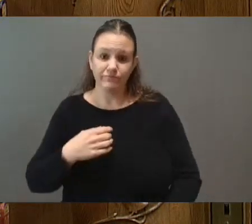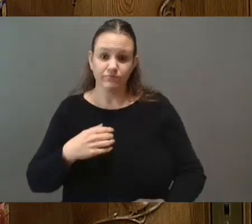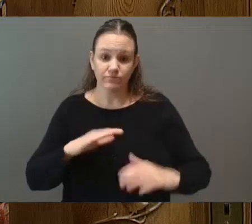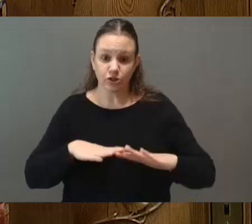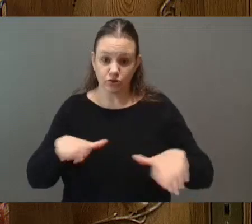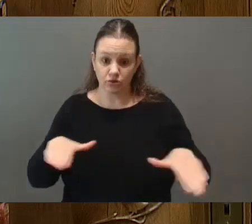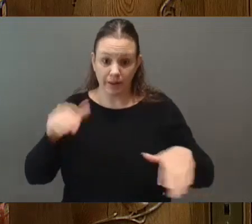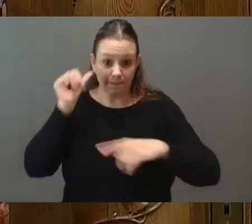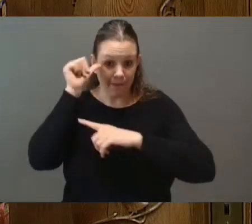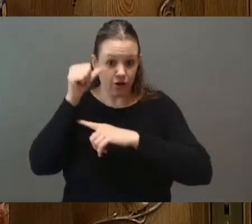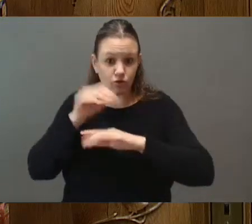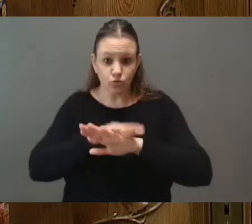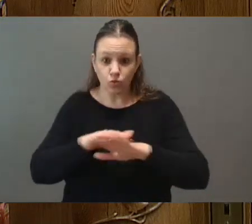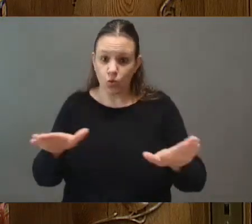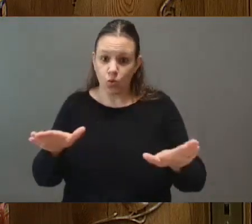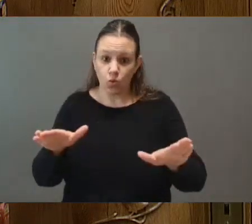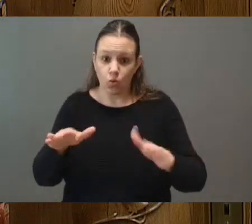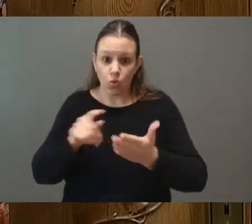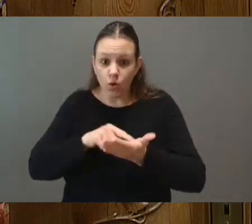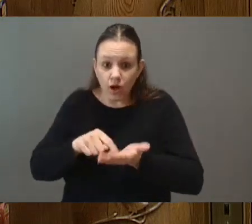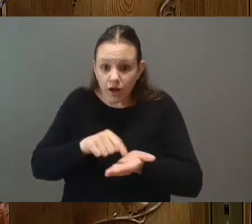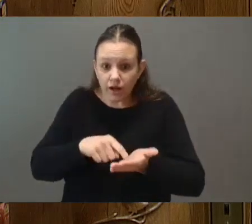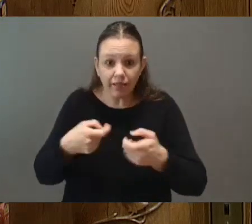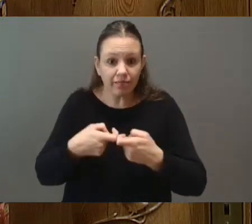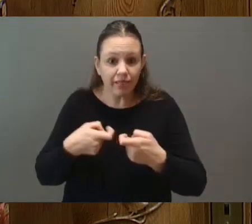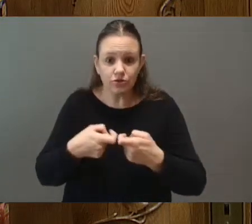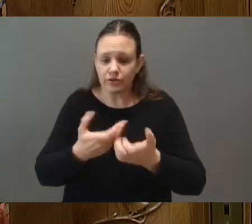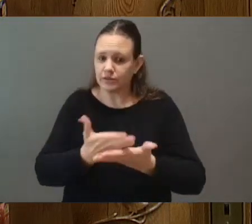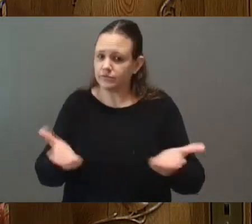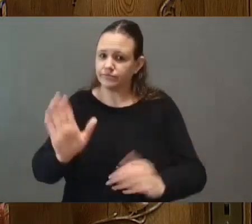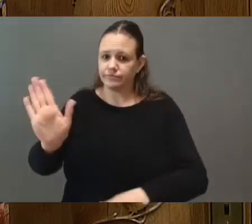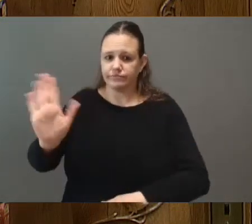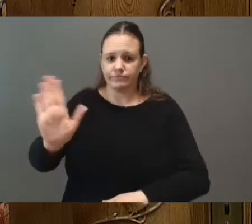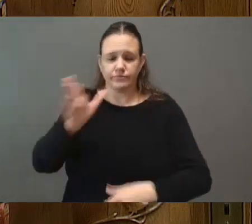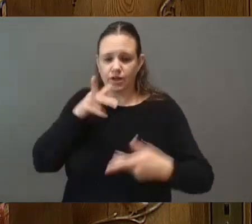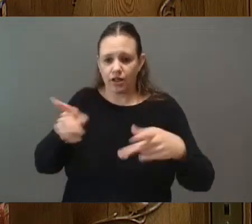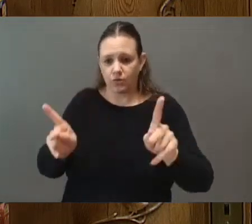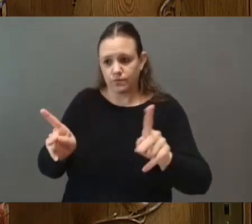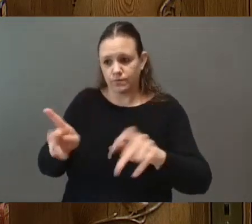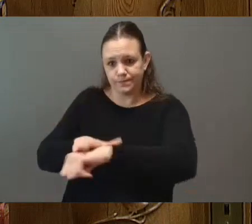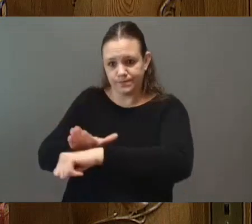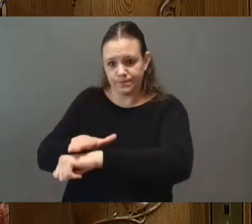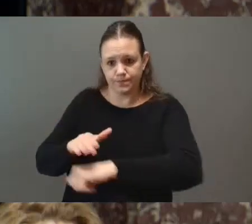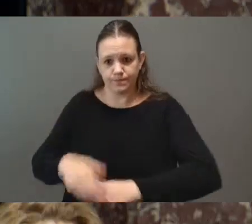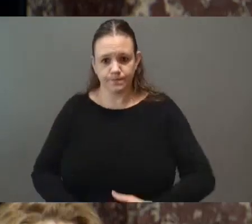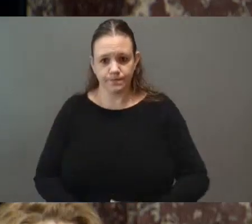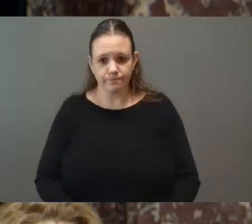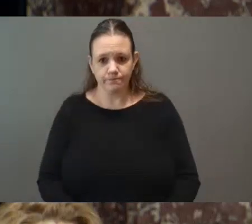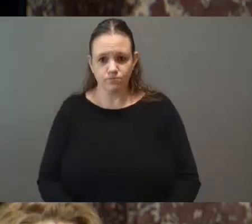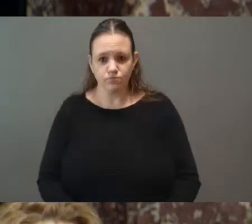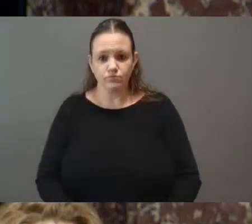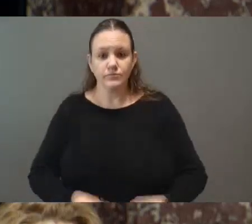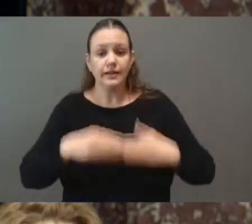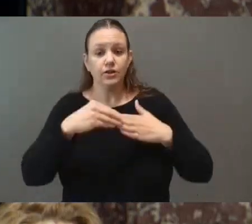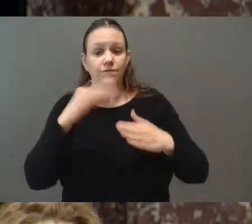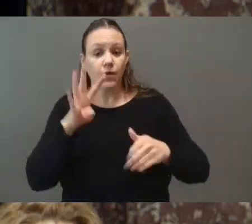comments during the question period. Leader of the fourth party. Thank you, Mr. Speaker. This government's made a